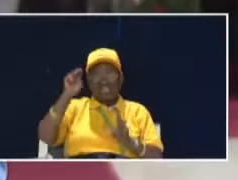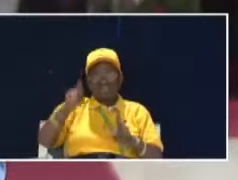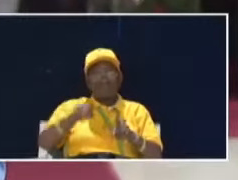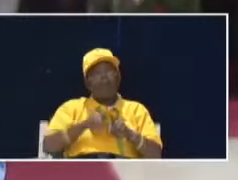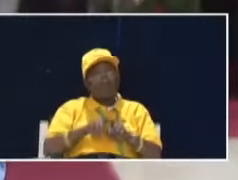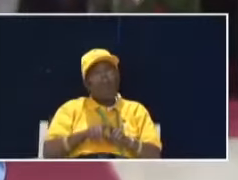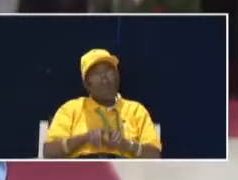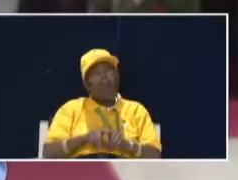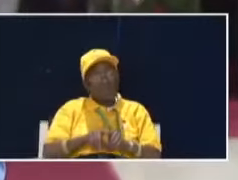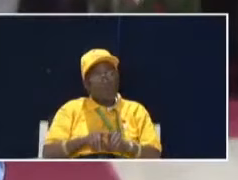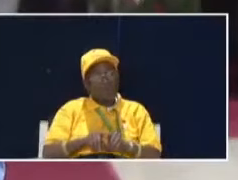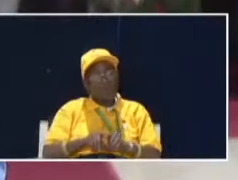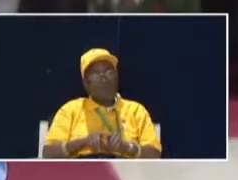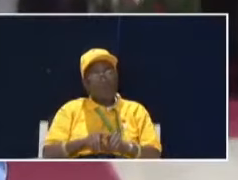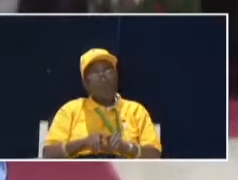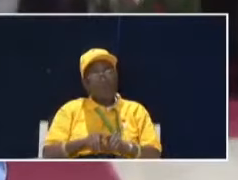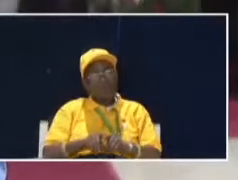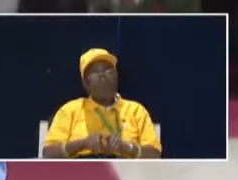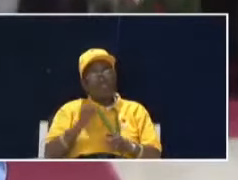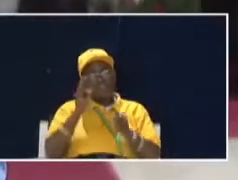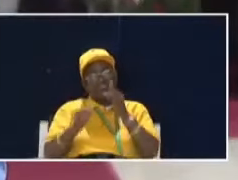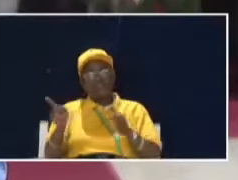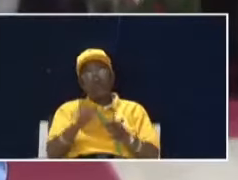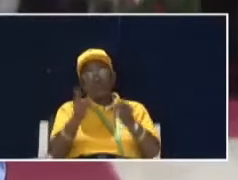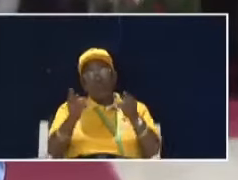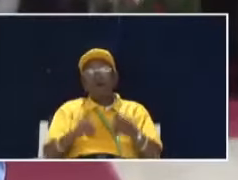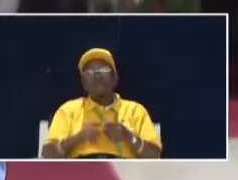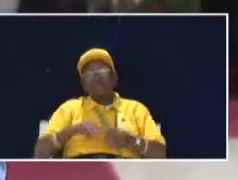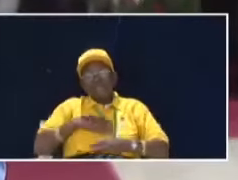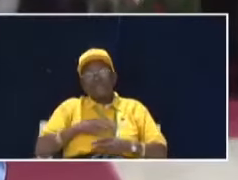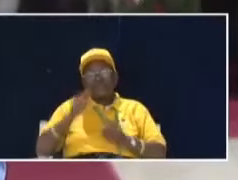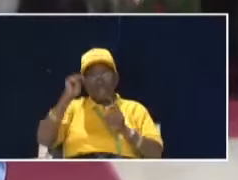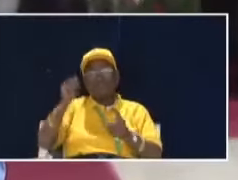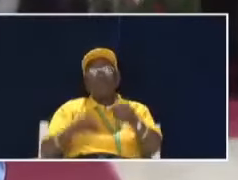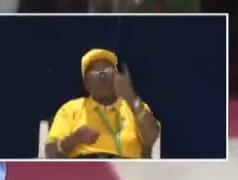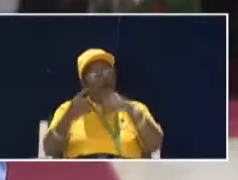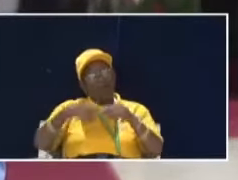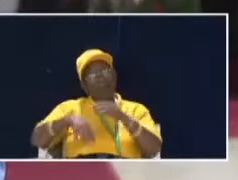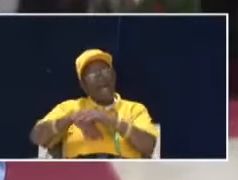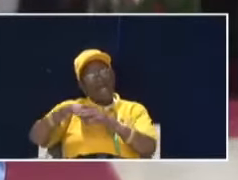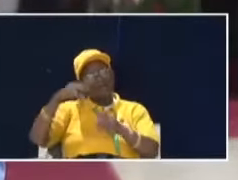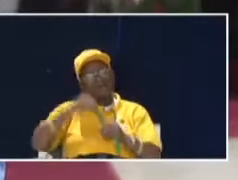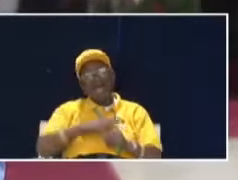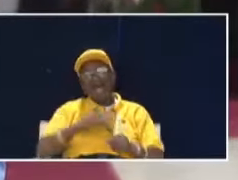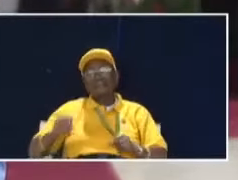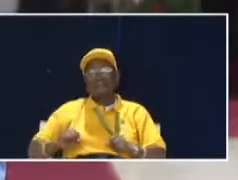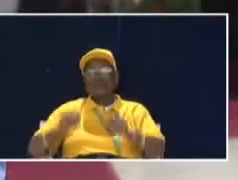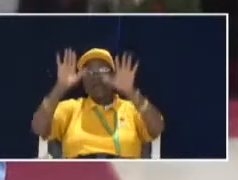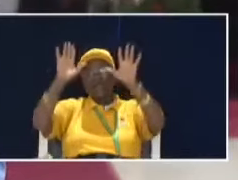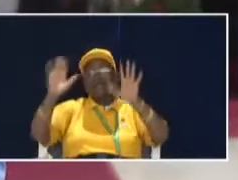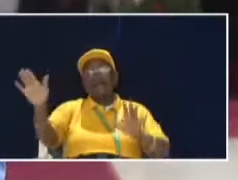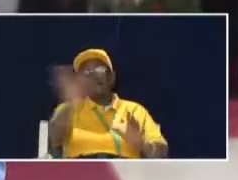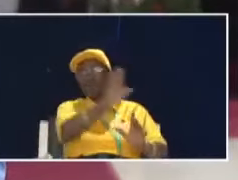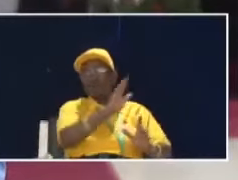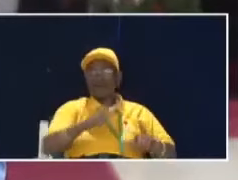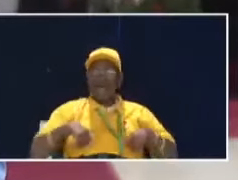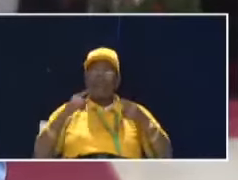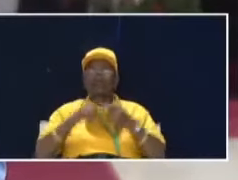going to count from 1 to 10. Before I say 10, make sure you are already standing before the